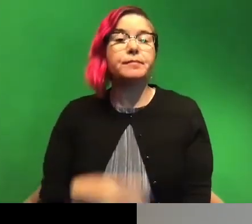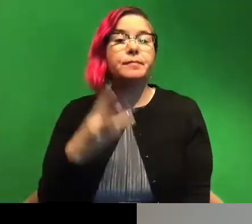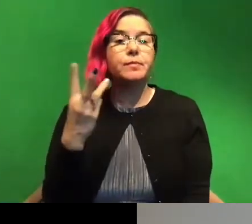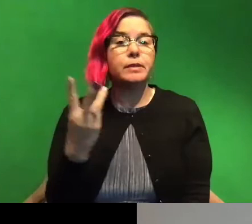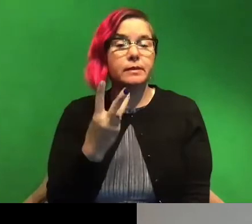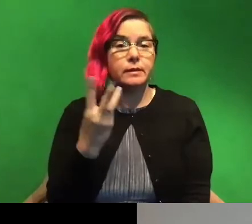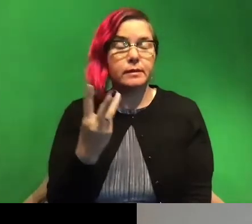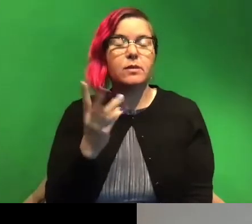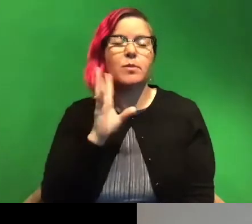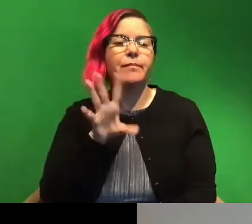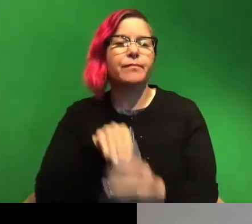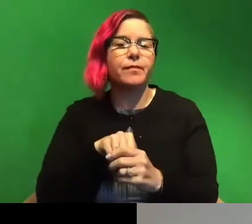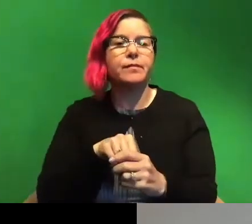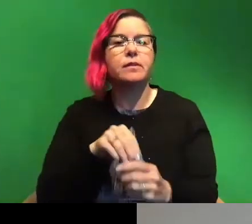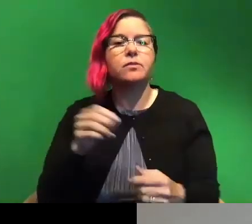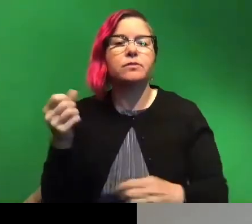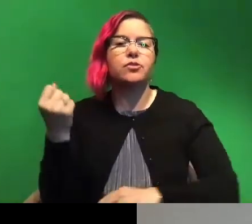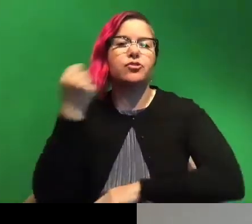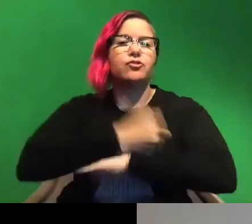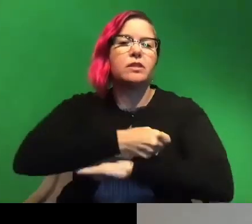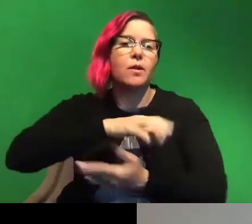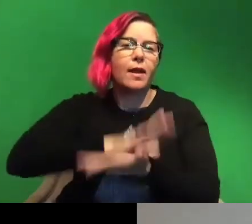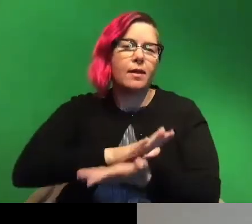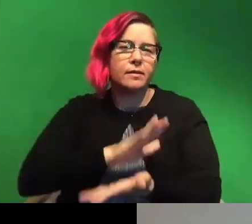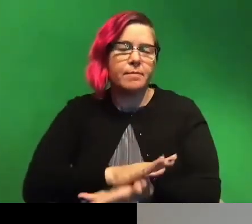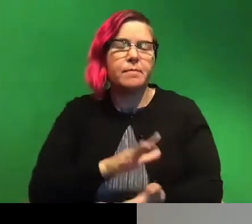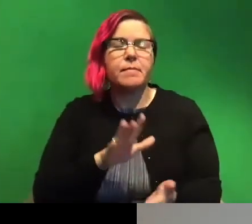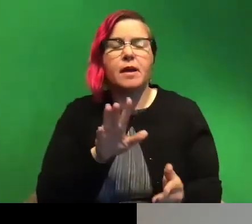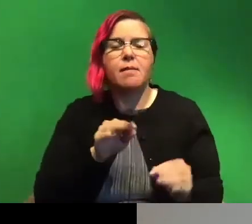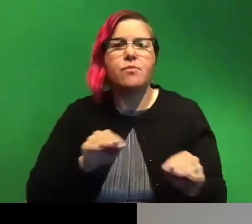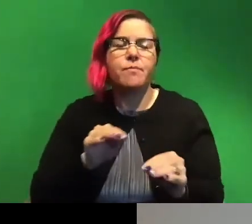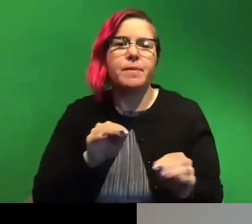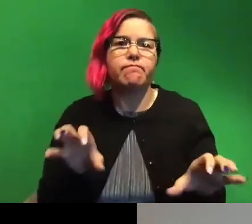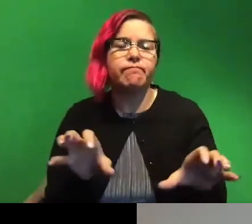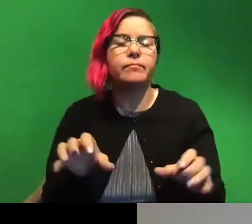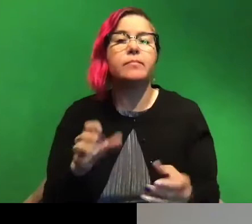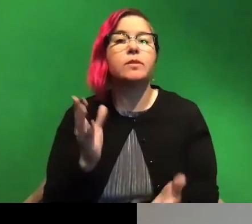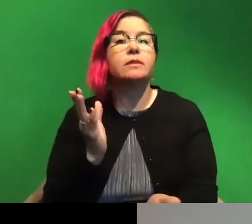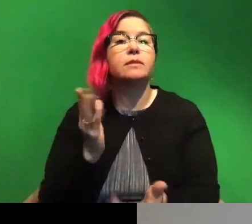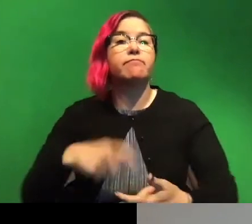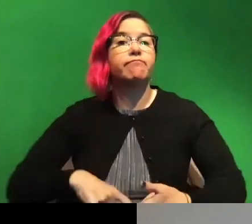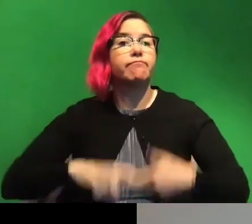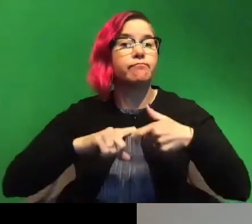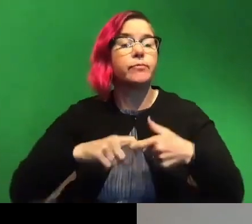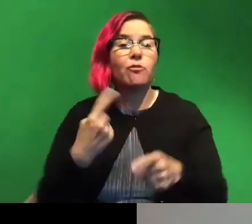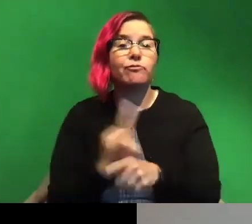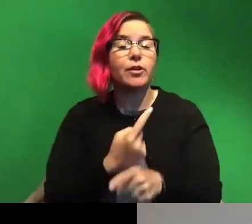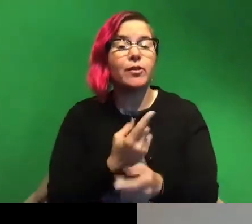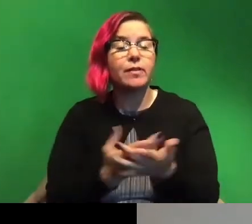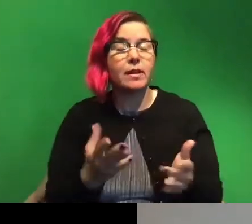we are participating in the shutdown academia movement where we all stop doing the things we're normally doing and